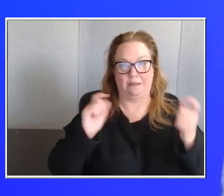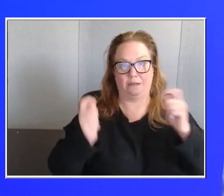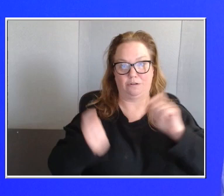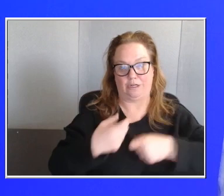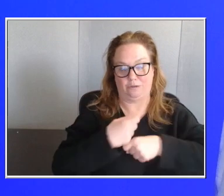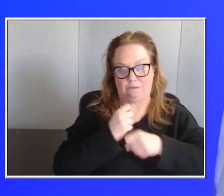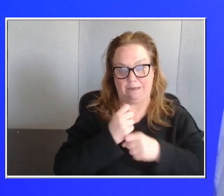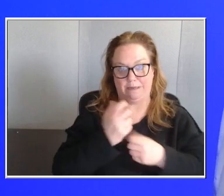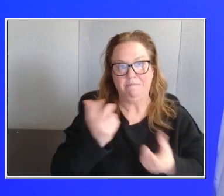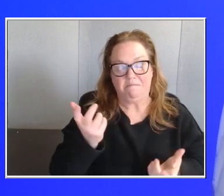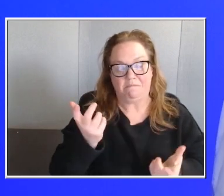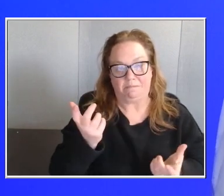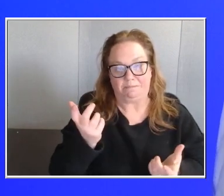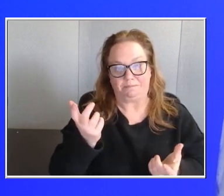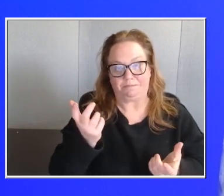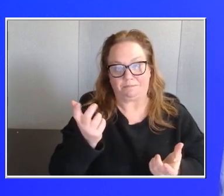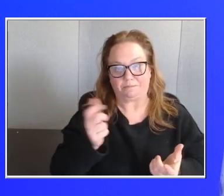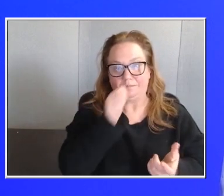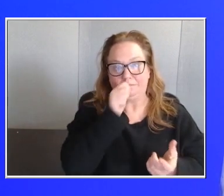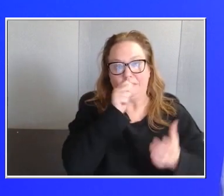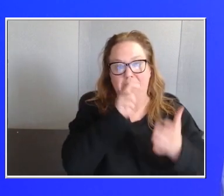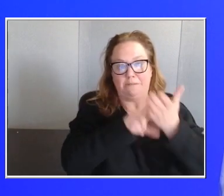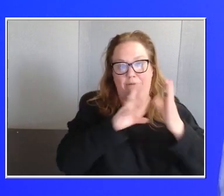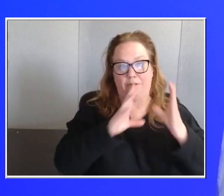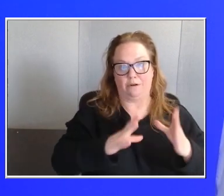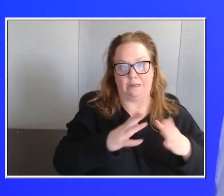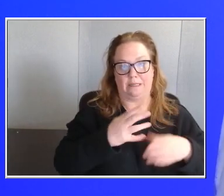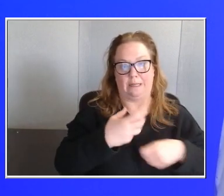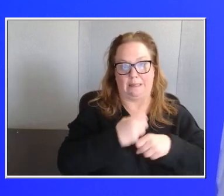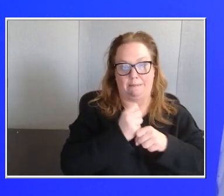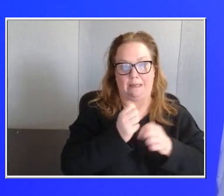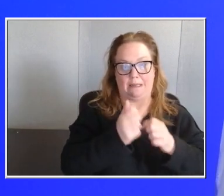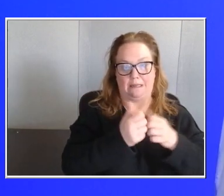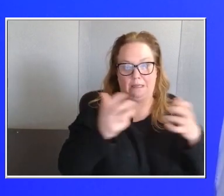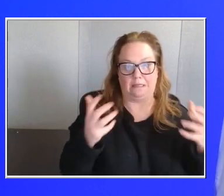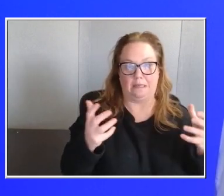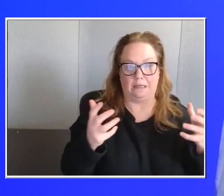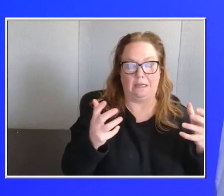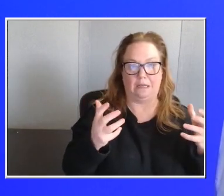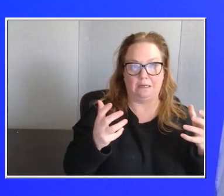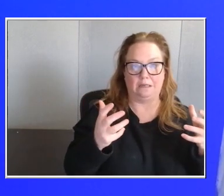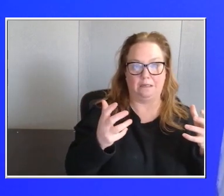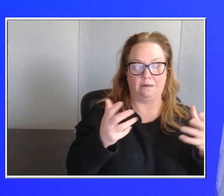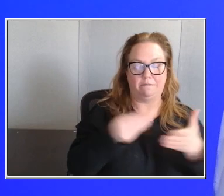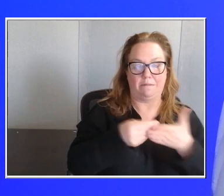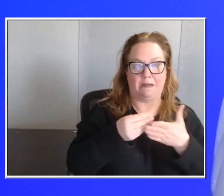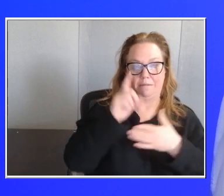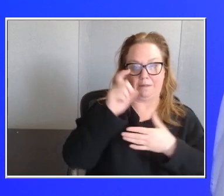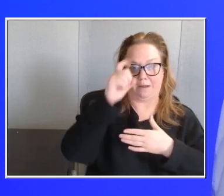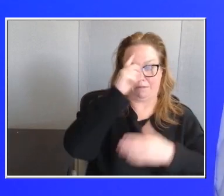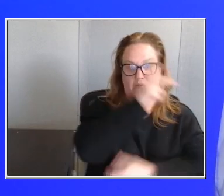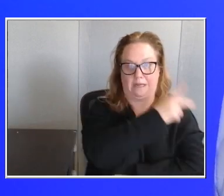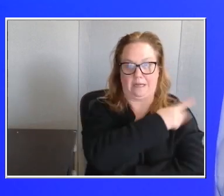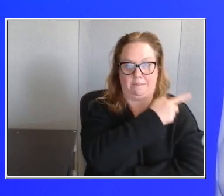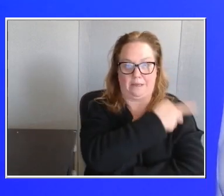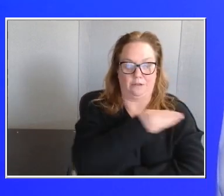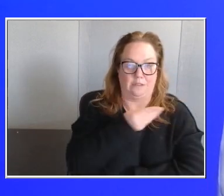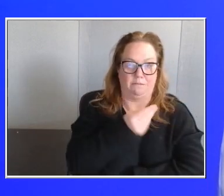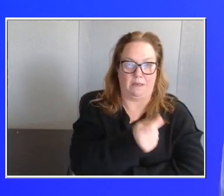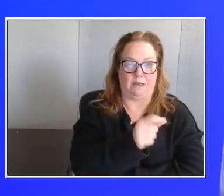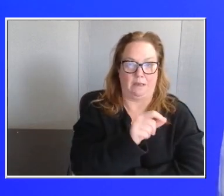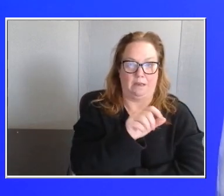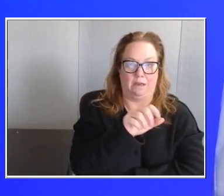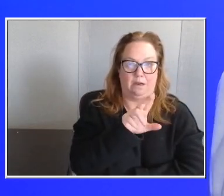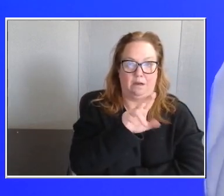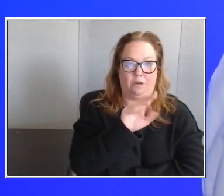So it's a private contractor. They make a lot of money from the government, and patients actually pay UNOS to be on